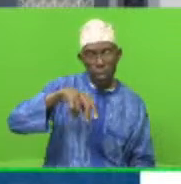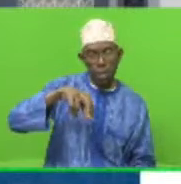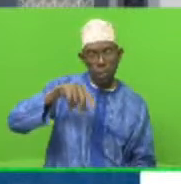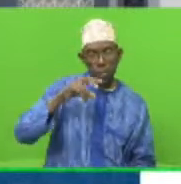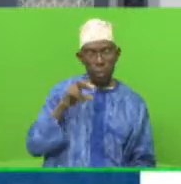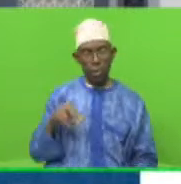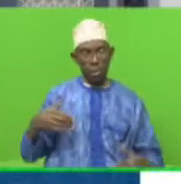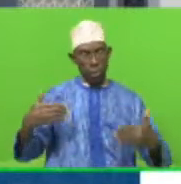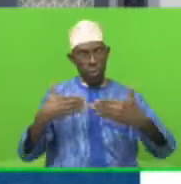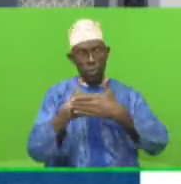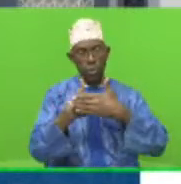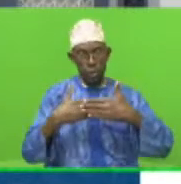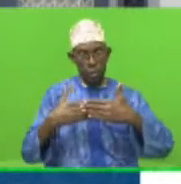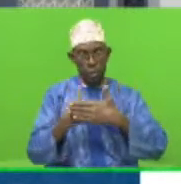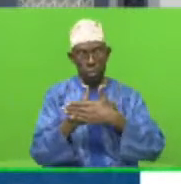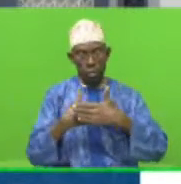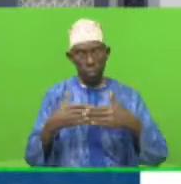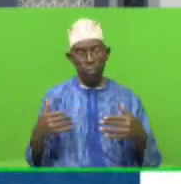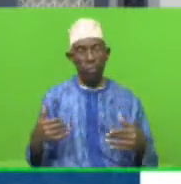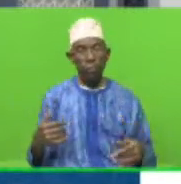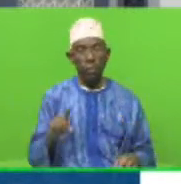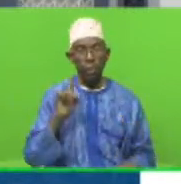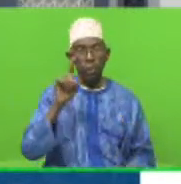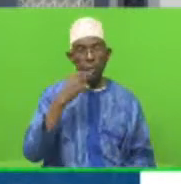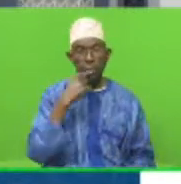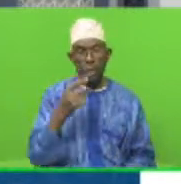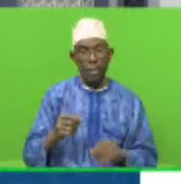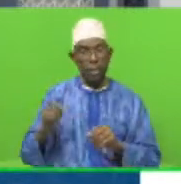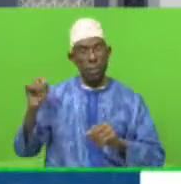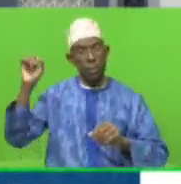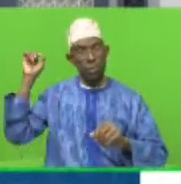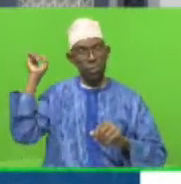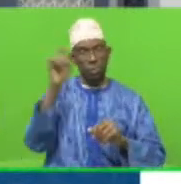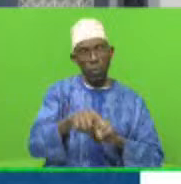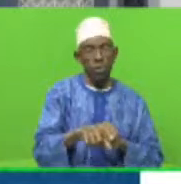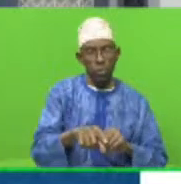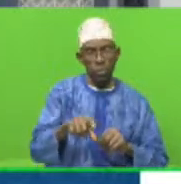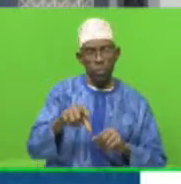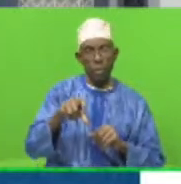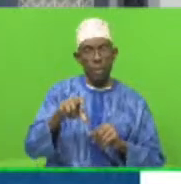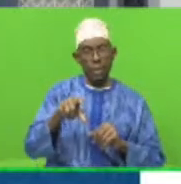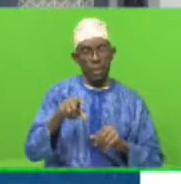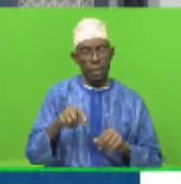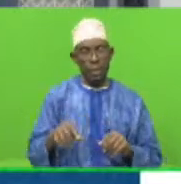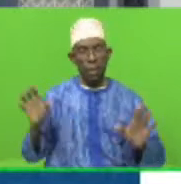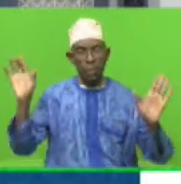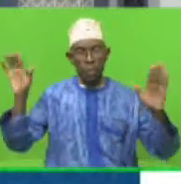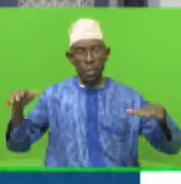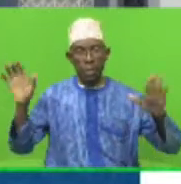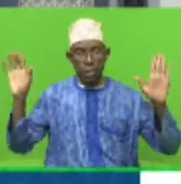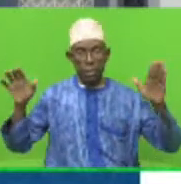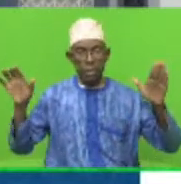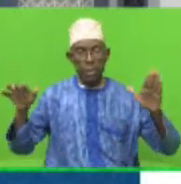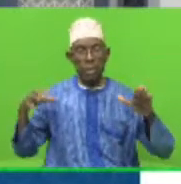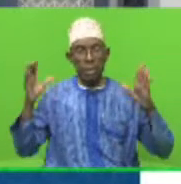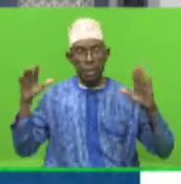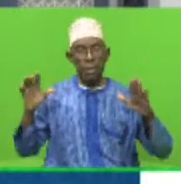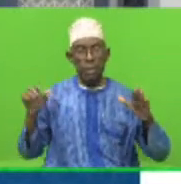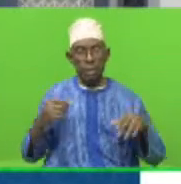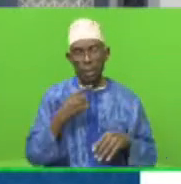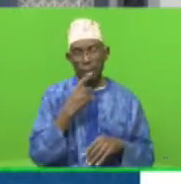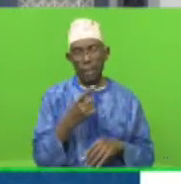they have seen, then one of them takes a stone and he throws, and then it flies. What does the other one